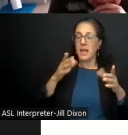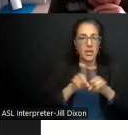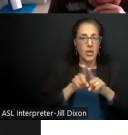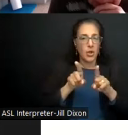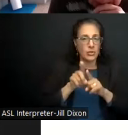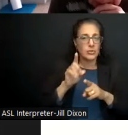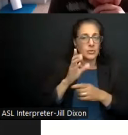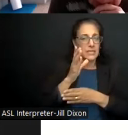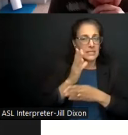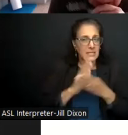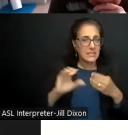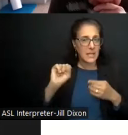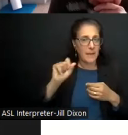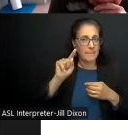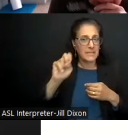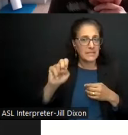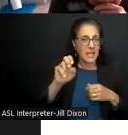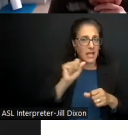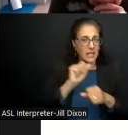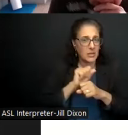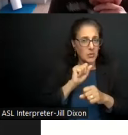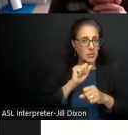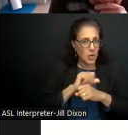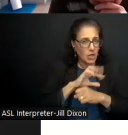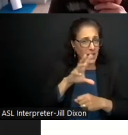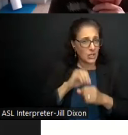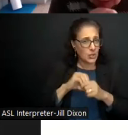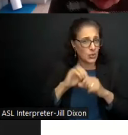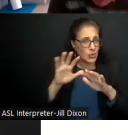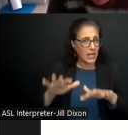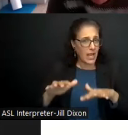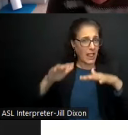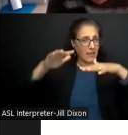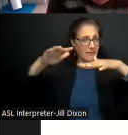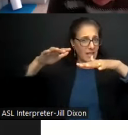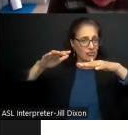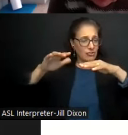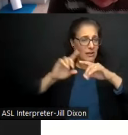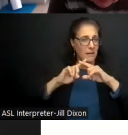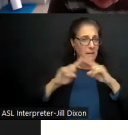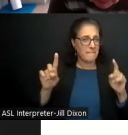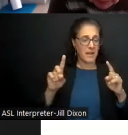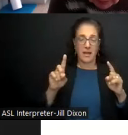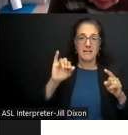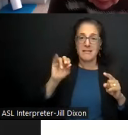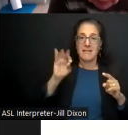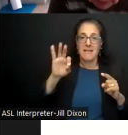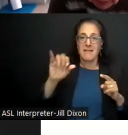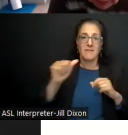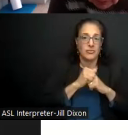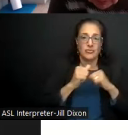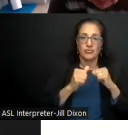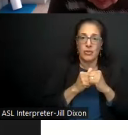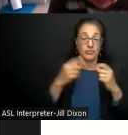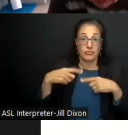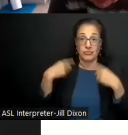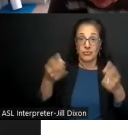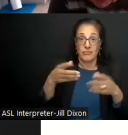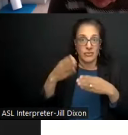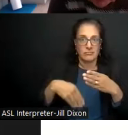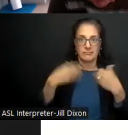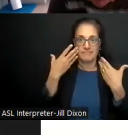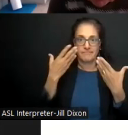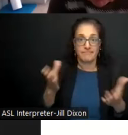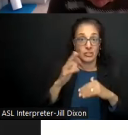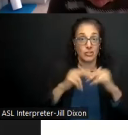work, including the elevation. But I don't know what other infrastructure and if any construction